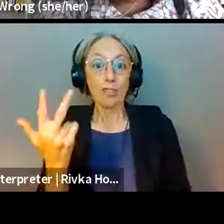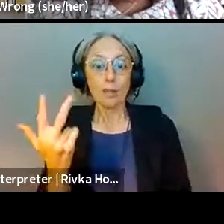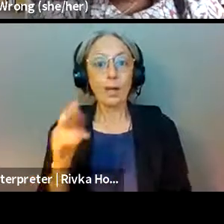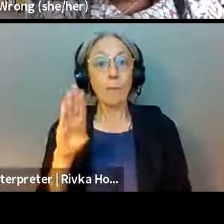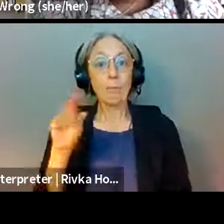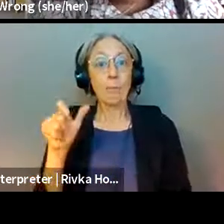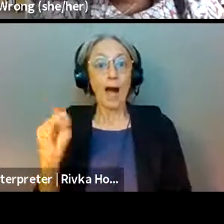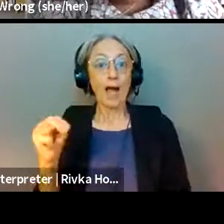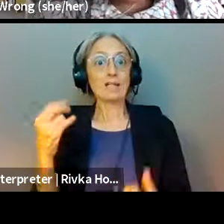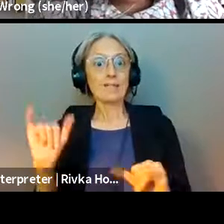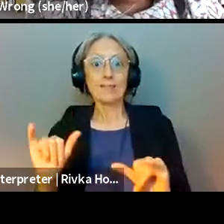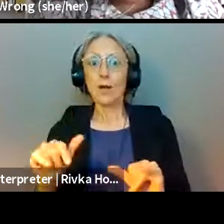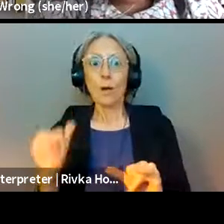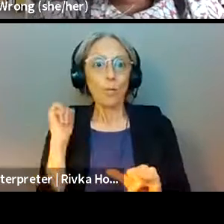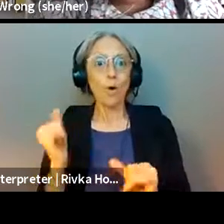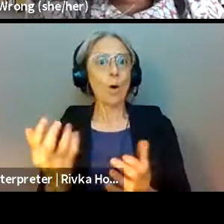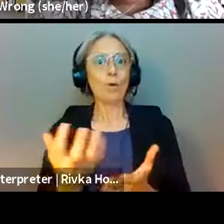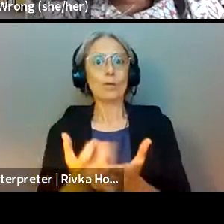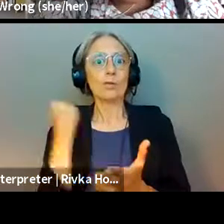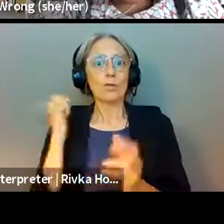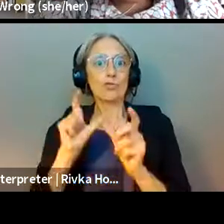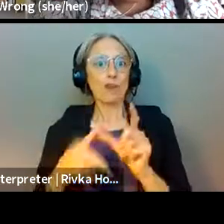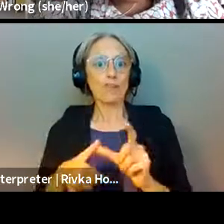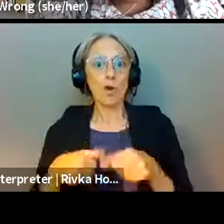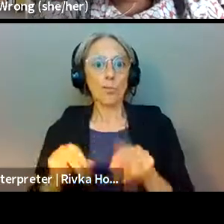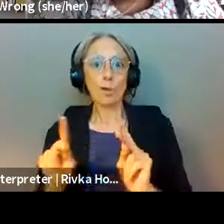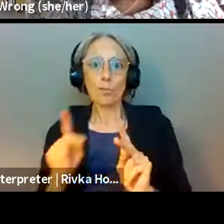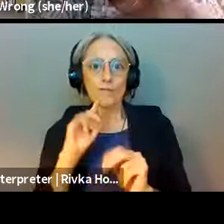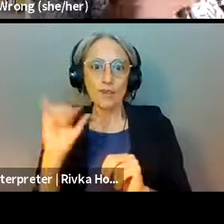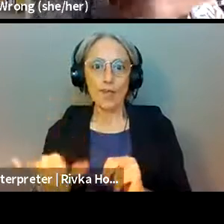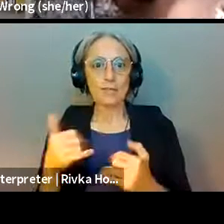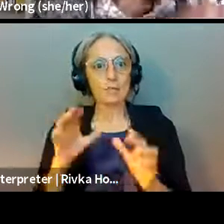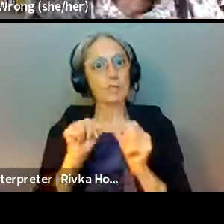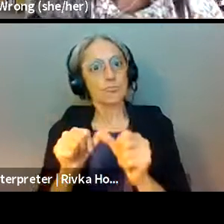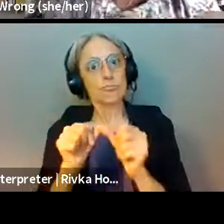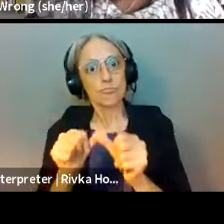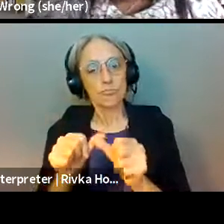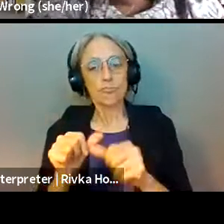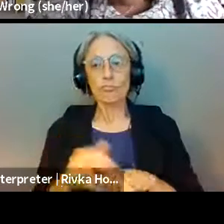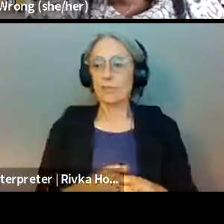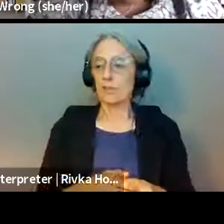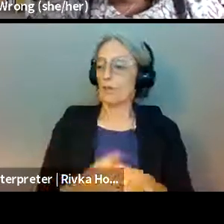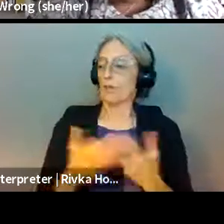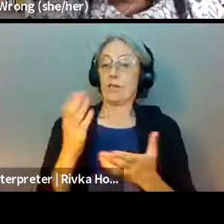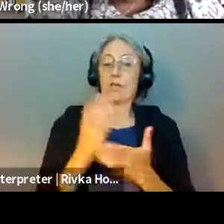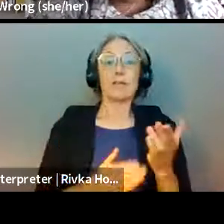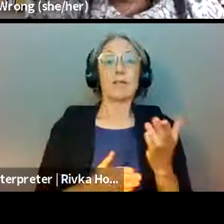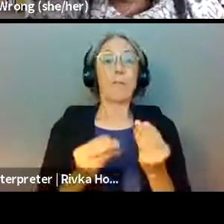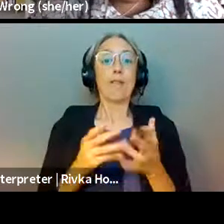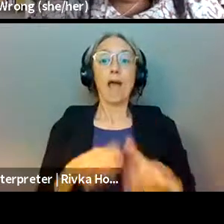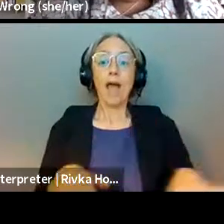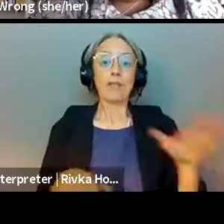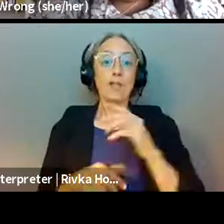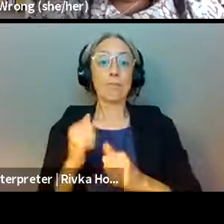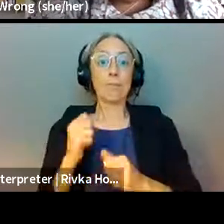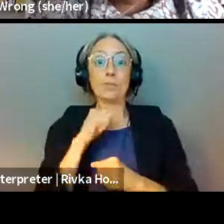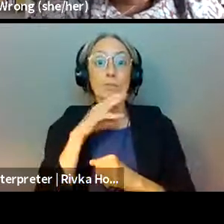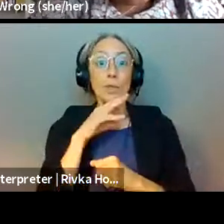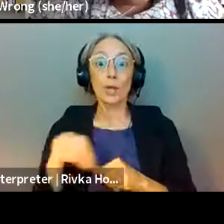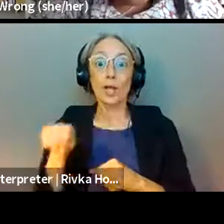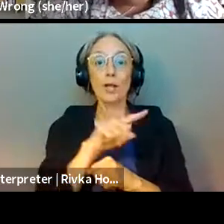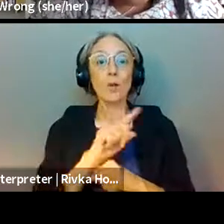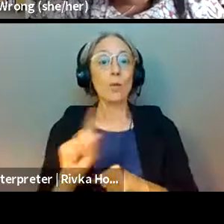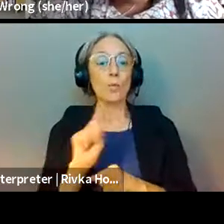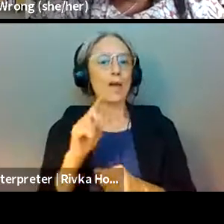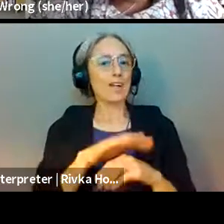still refuses to pull the permits for. It's no coincidence that some of the most polluted lands in the so-called US are where Native,